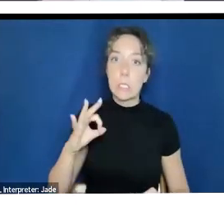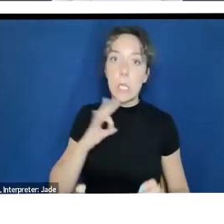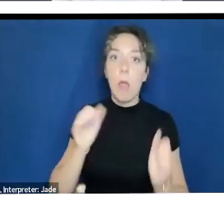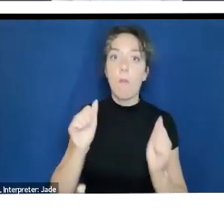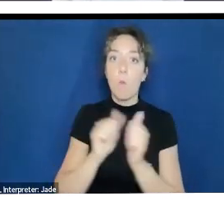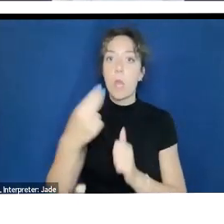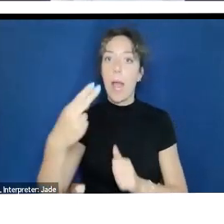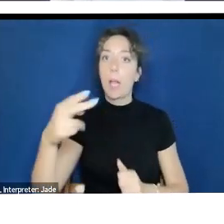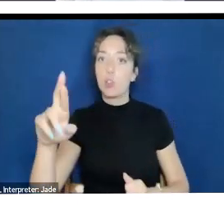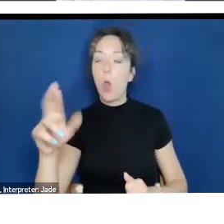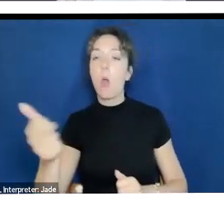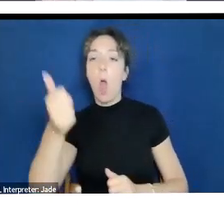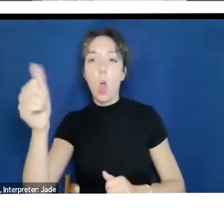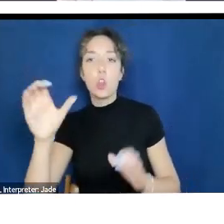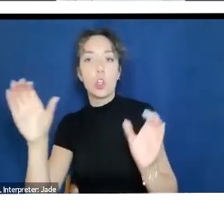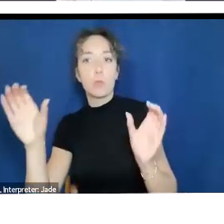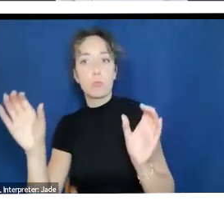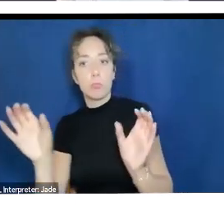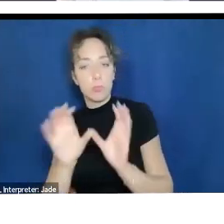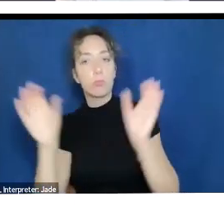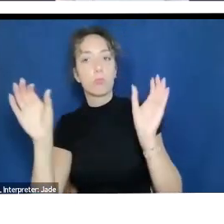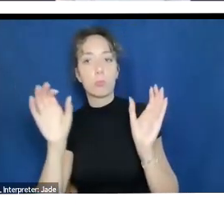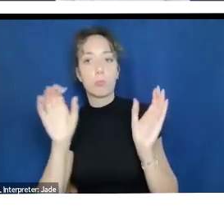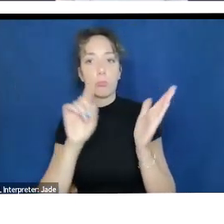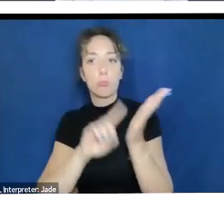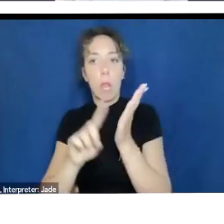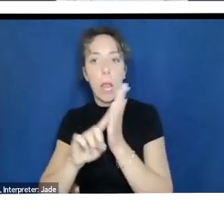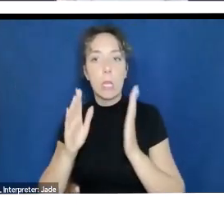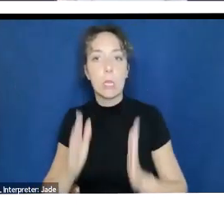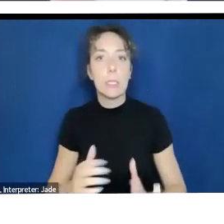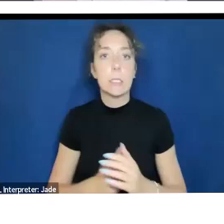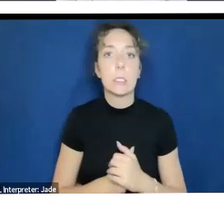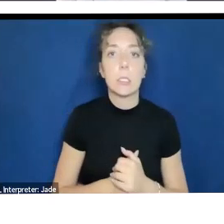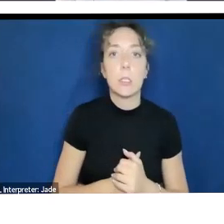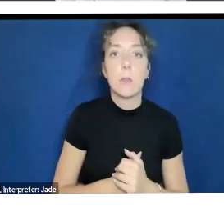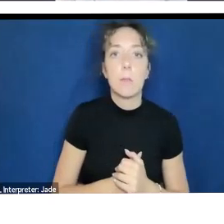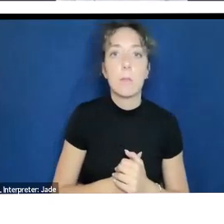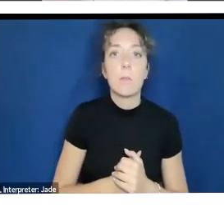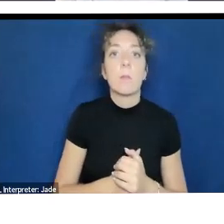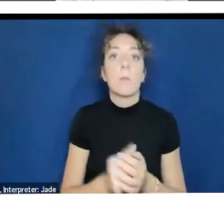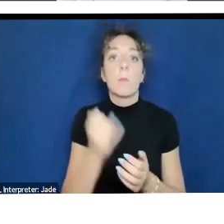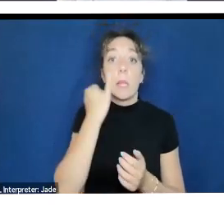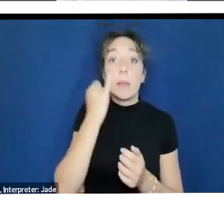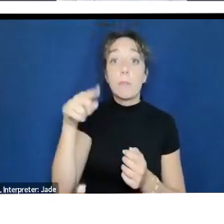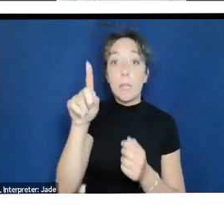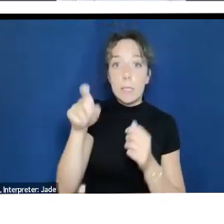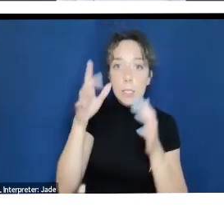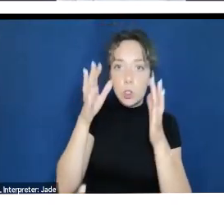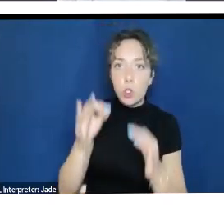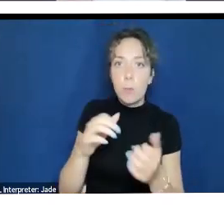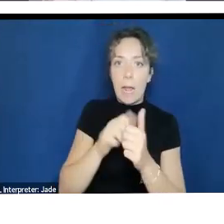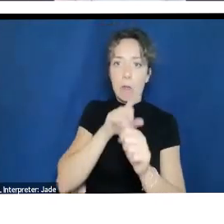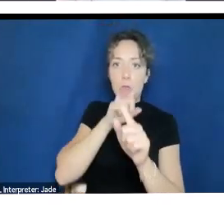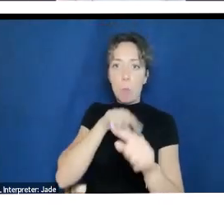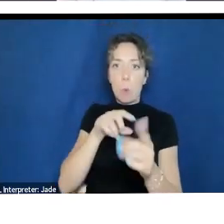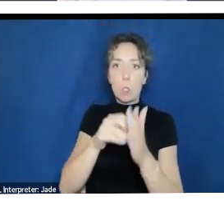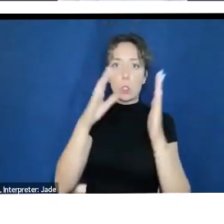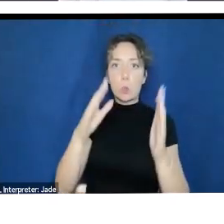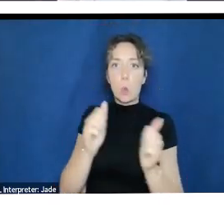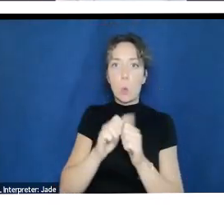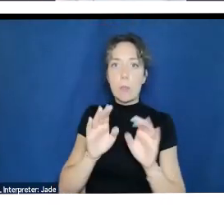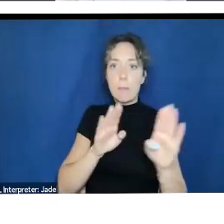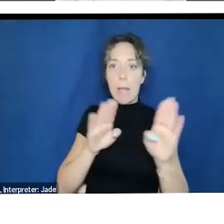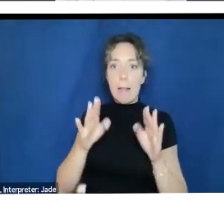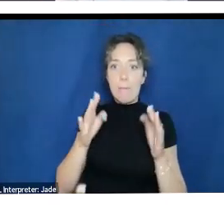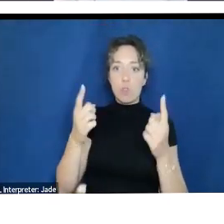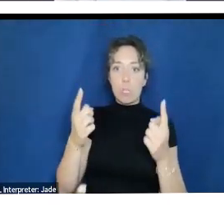analysts. If a CALPADS coordinator is determining how to report a student with a behavioral incident who is a student with disabilities, they'll need to consult